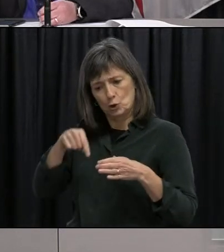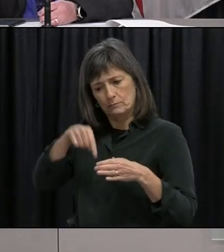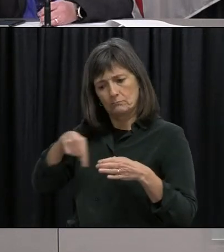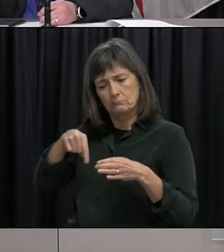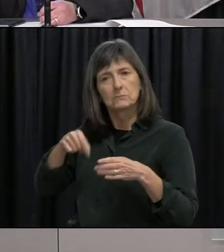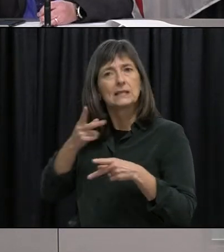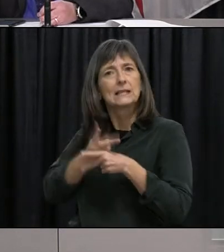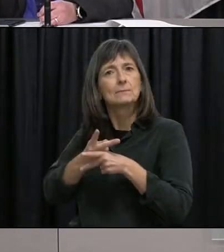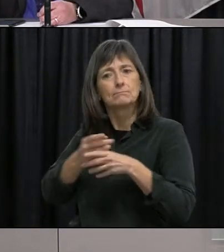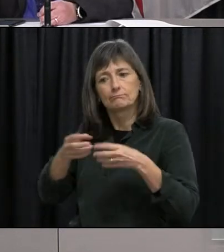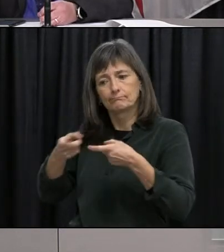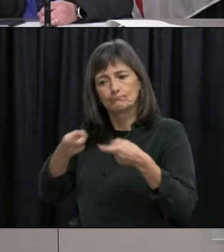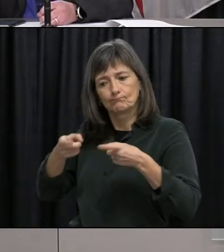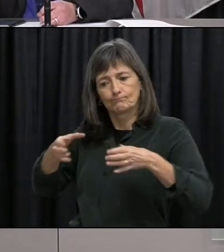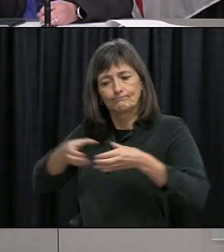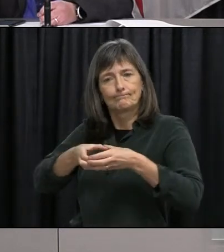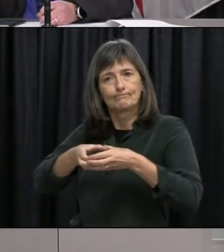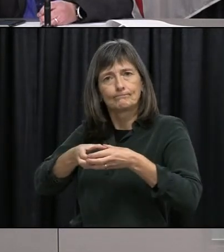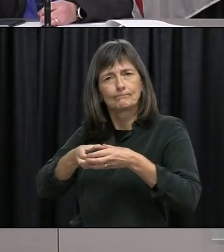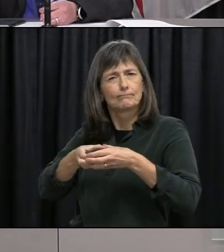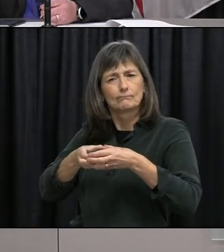their immediate class?